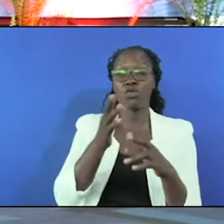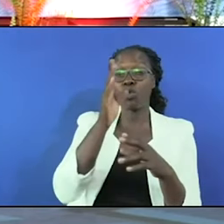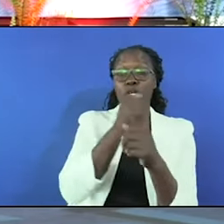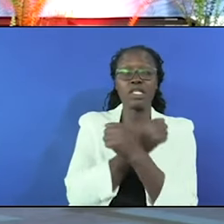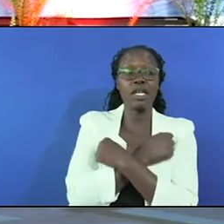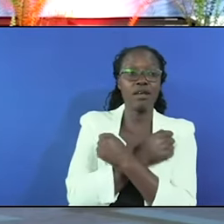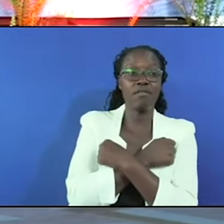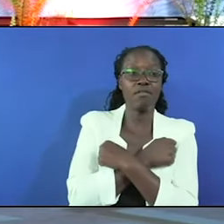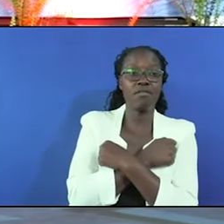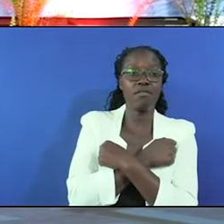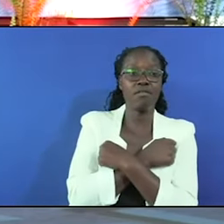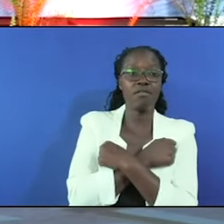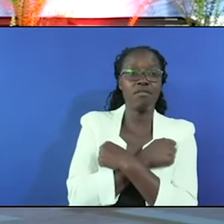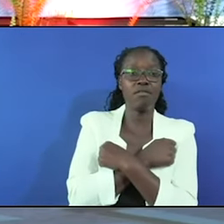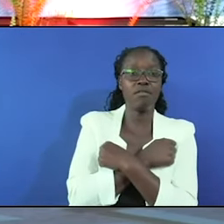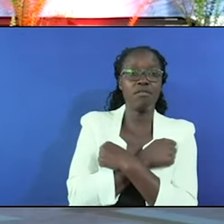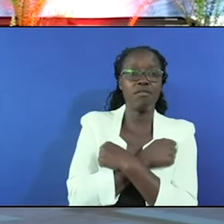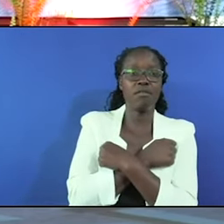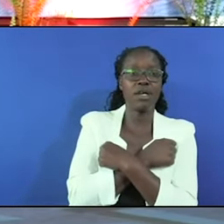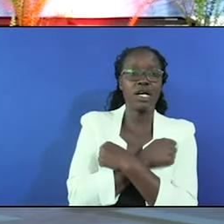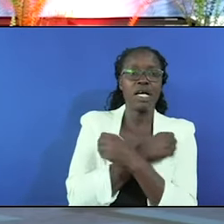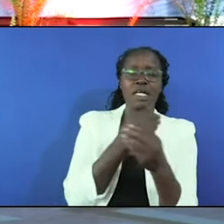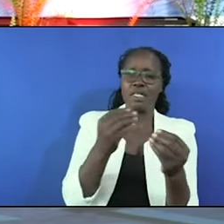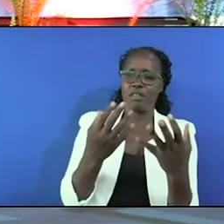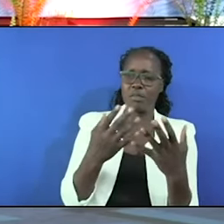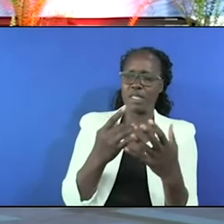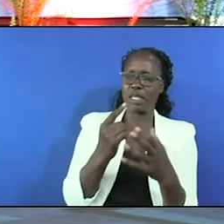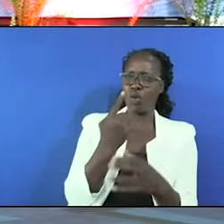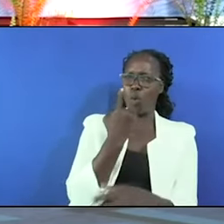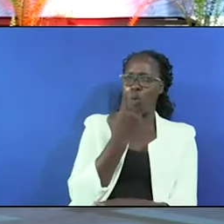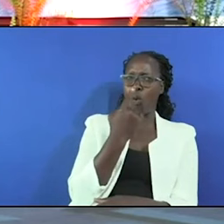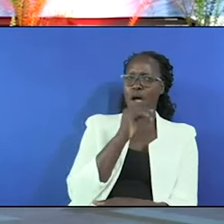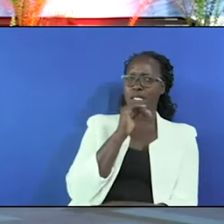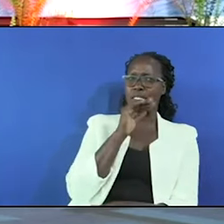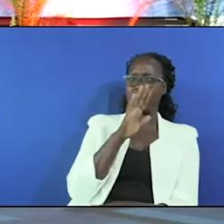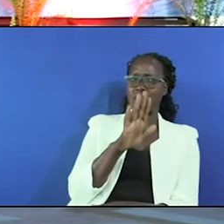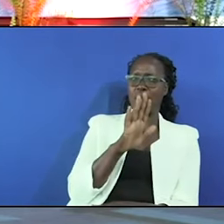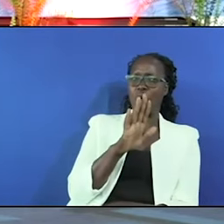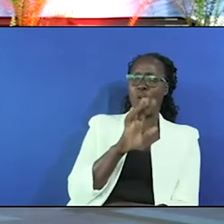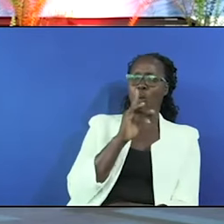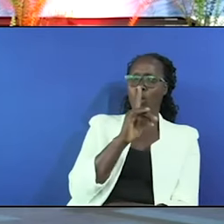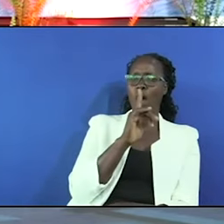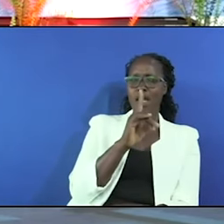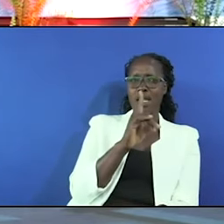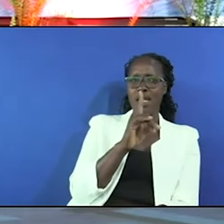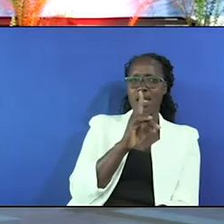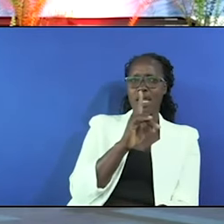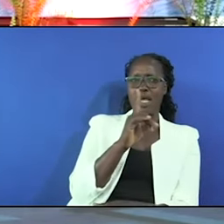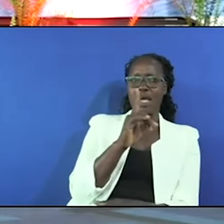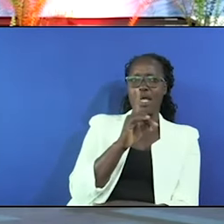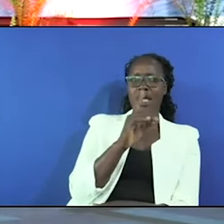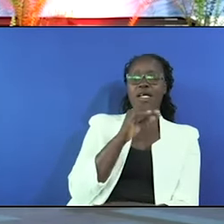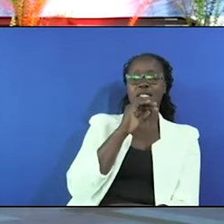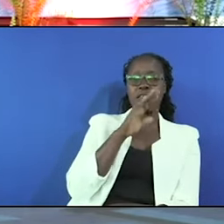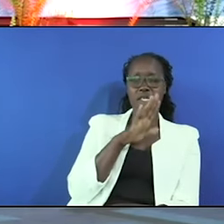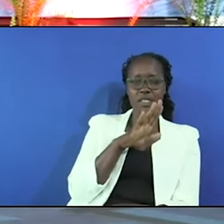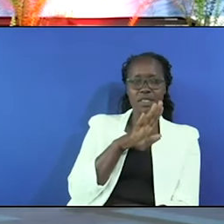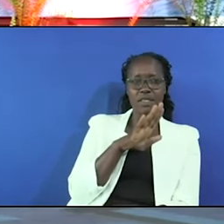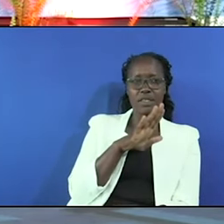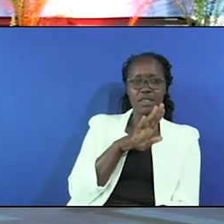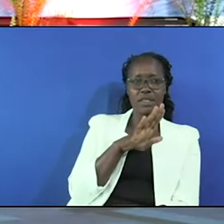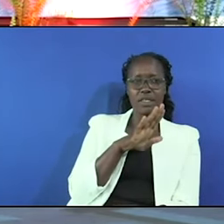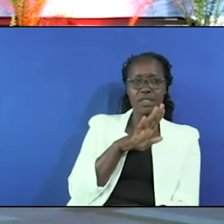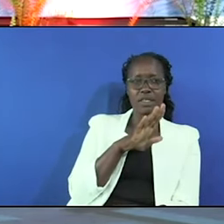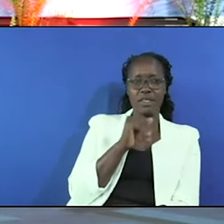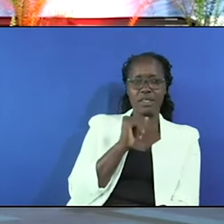love. When God tells him, "Give me that one son, the only son, give him up.